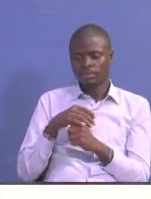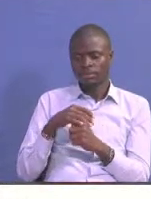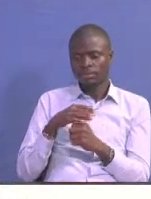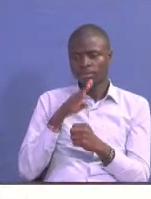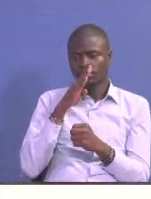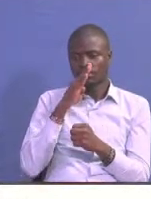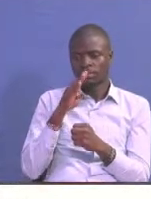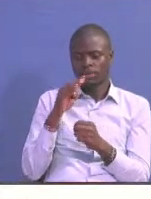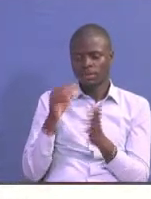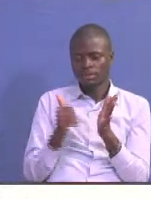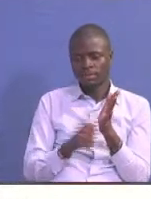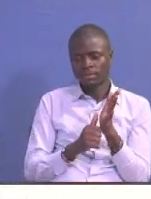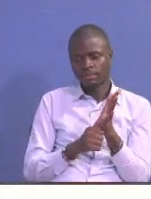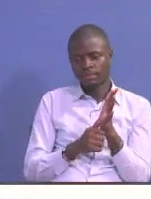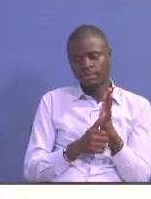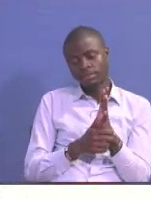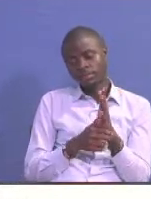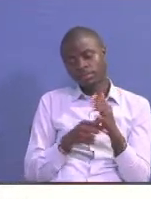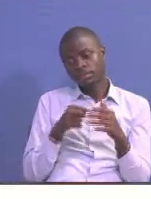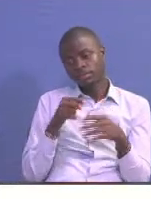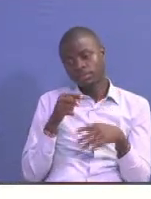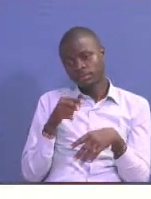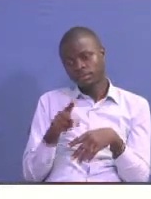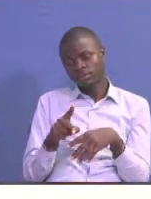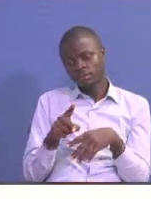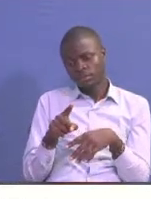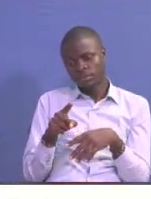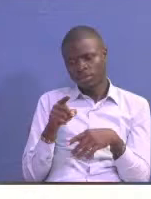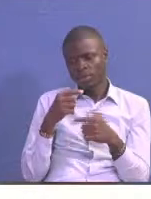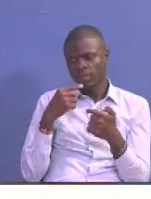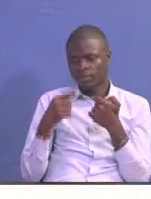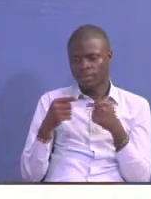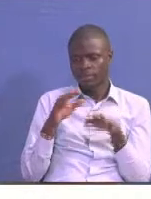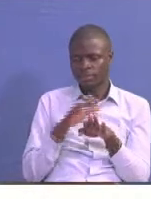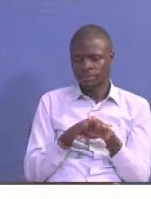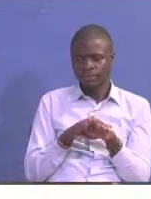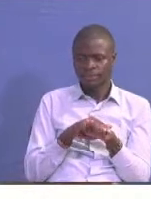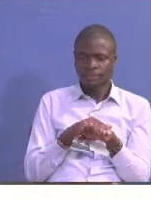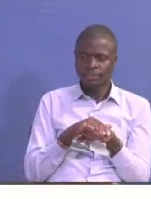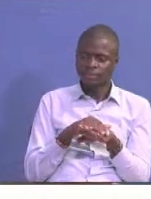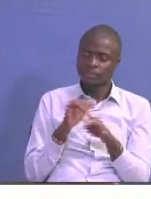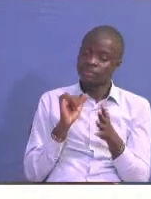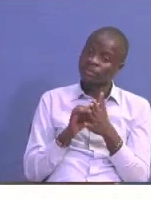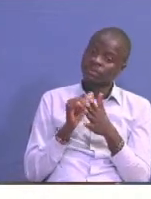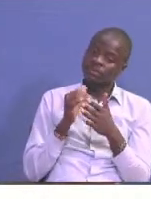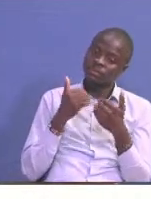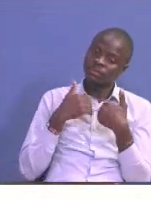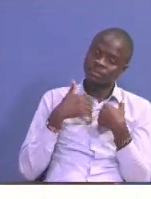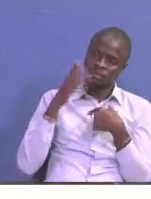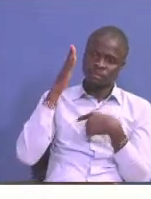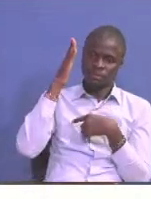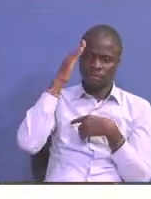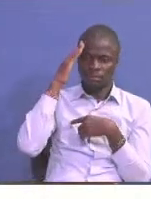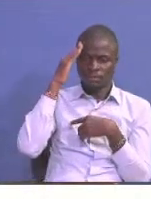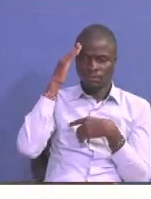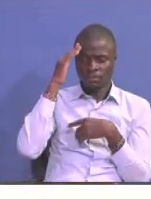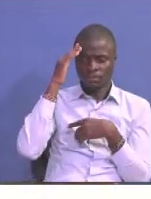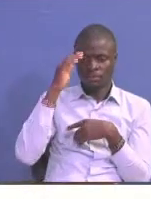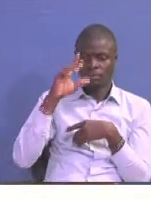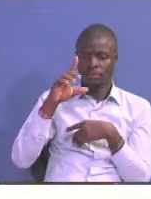become a problem. Your Excellency, you have talked about that we need to know the